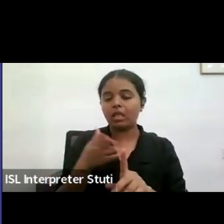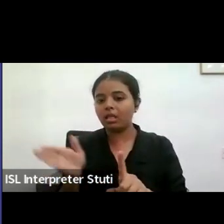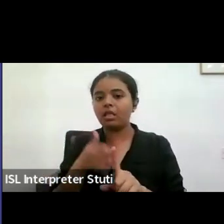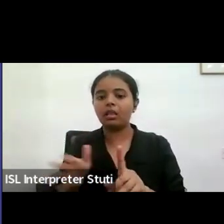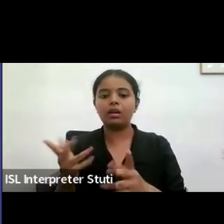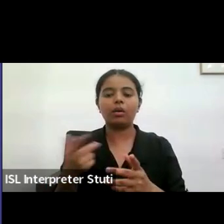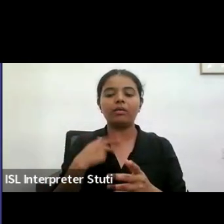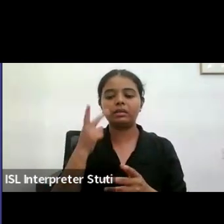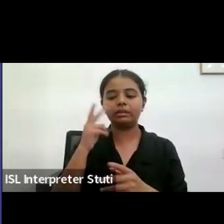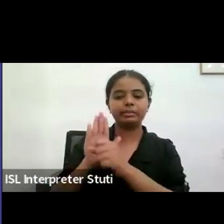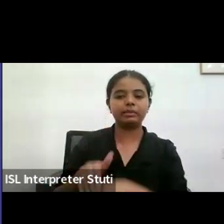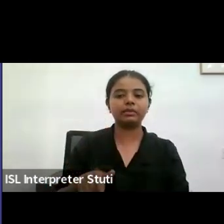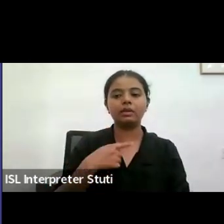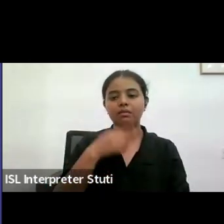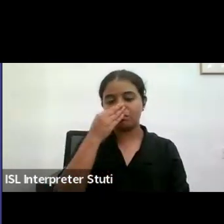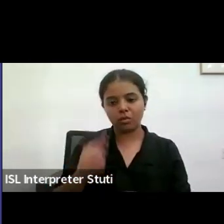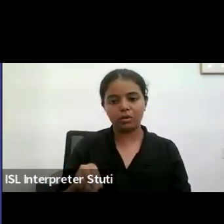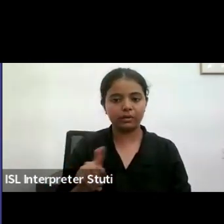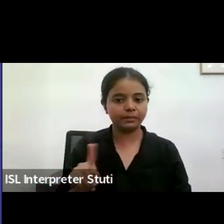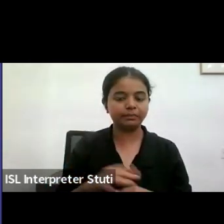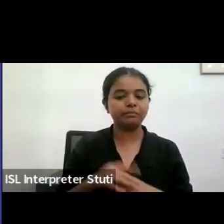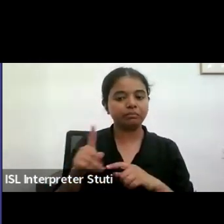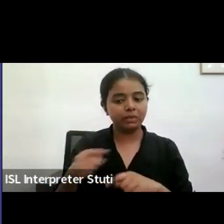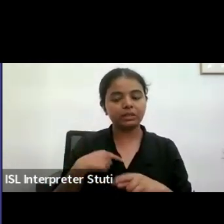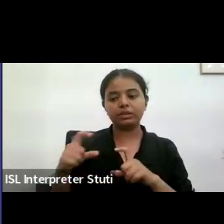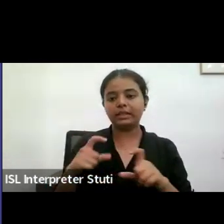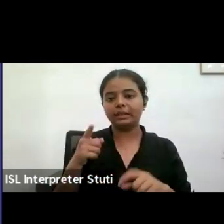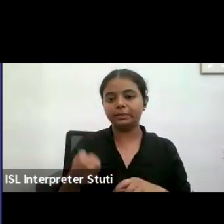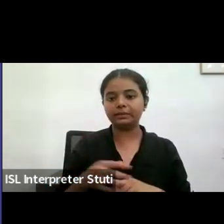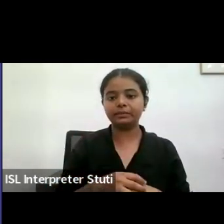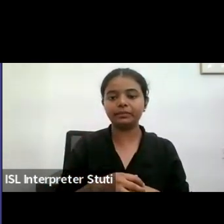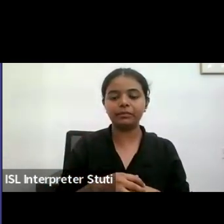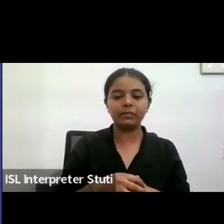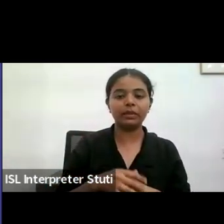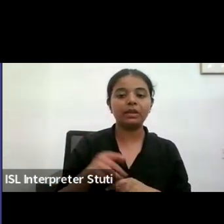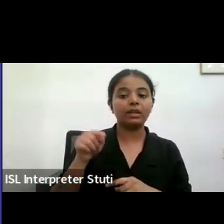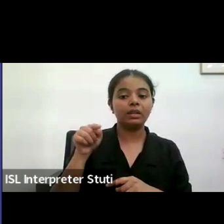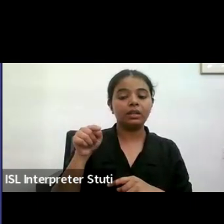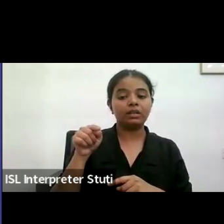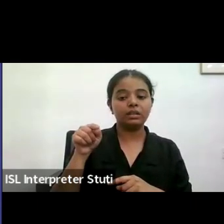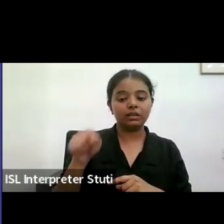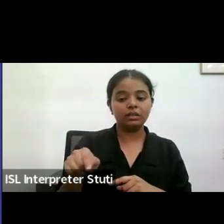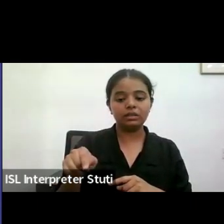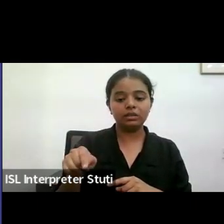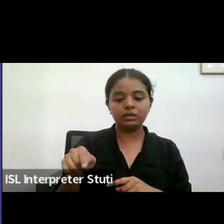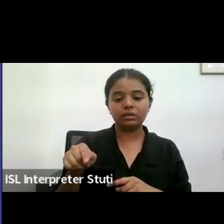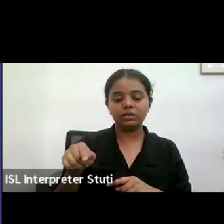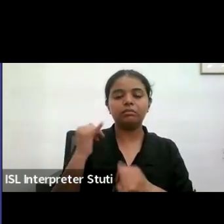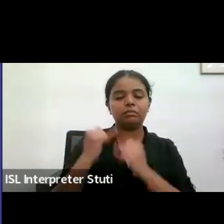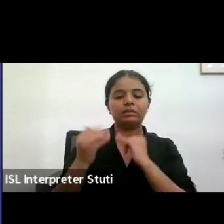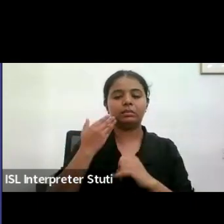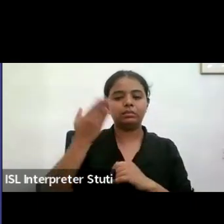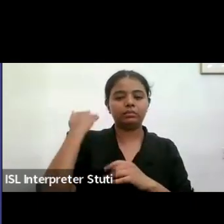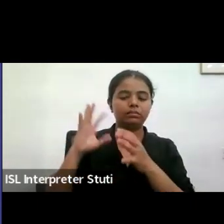treatment, and in case this happens. There is a history to this. I'll talk about it a little bit